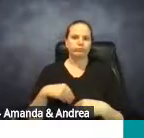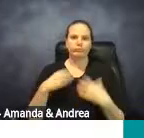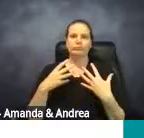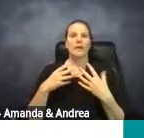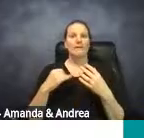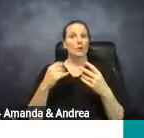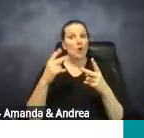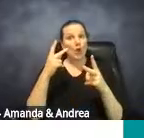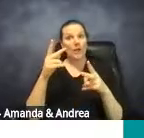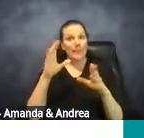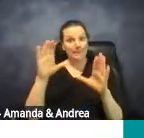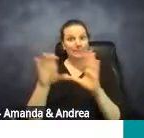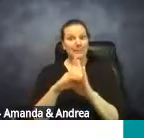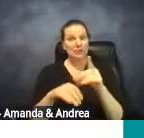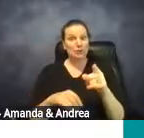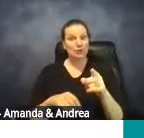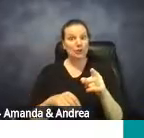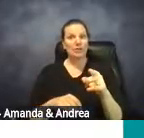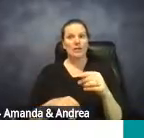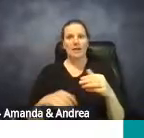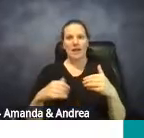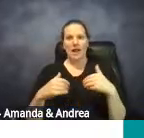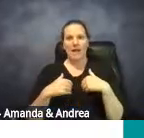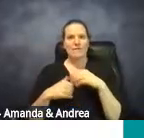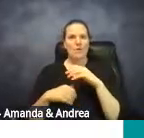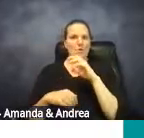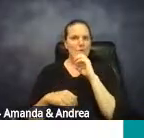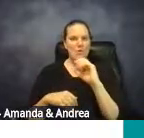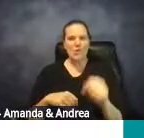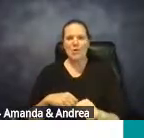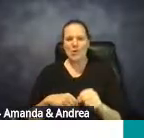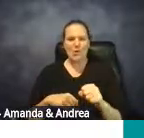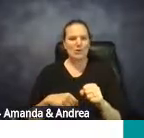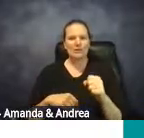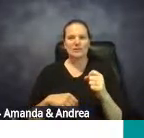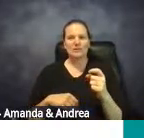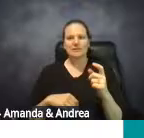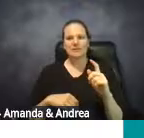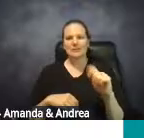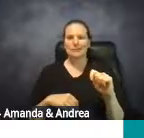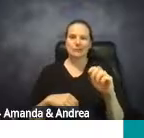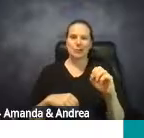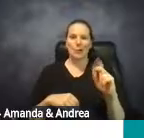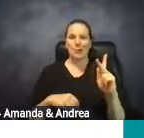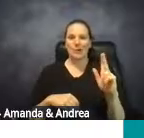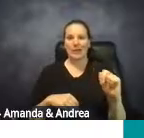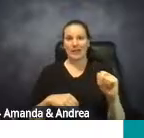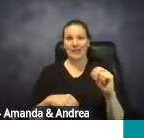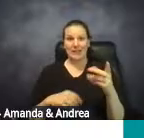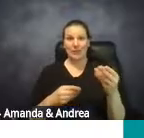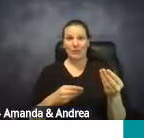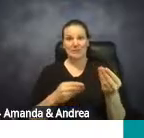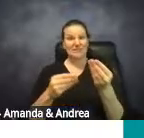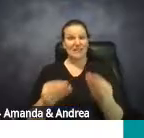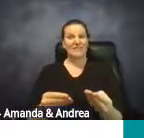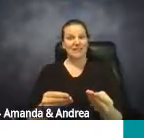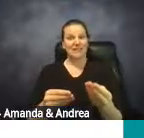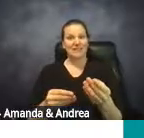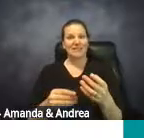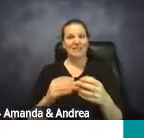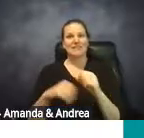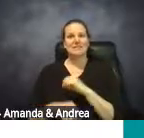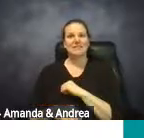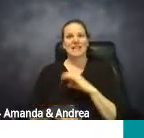look in the picture, there is one of the old tokens that he was given by